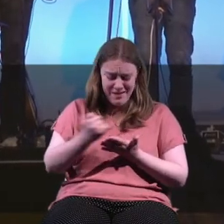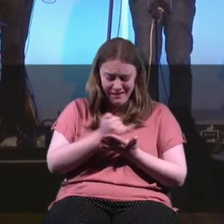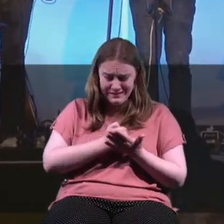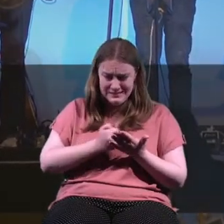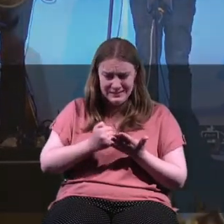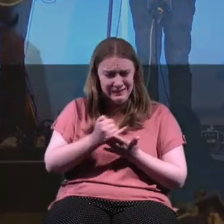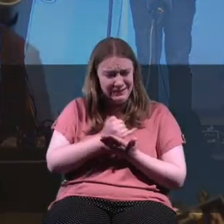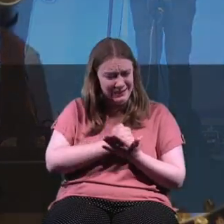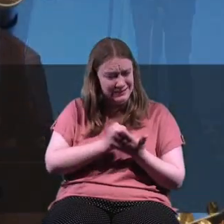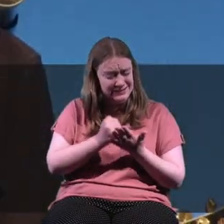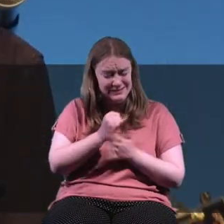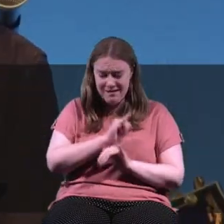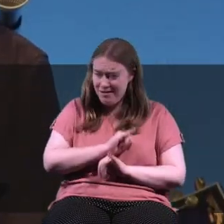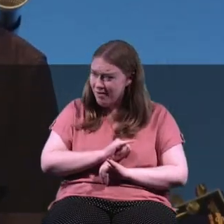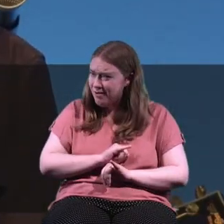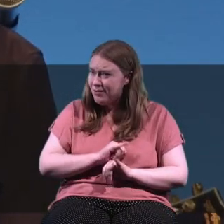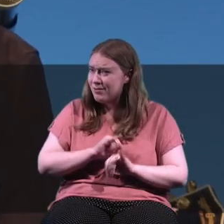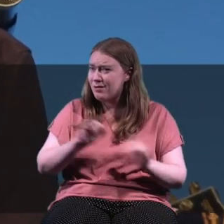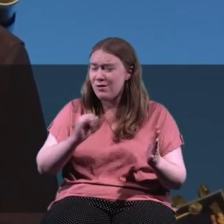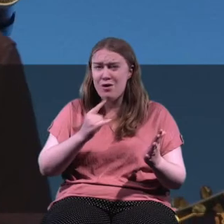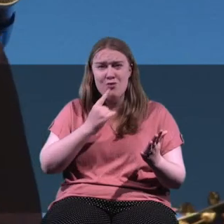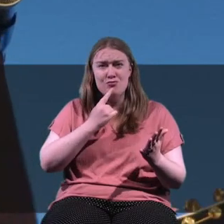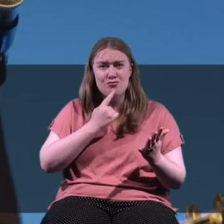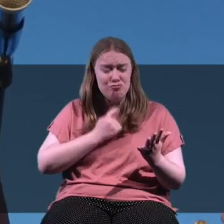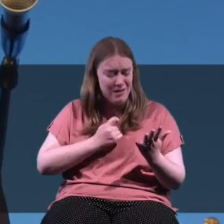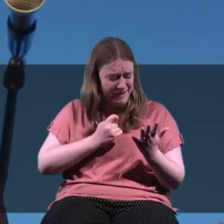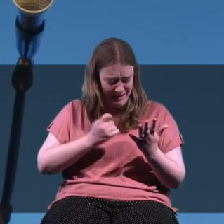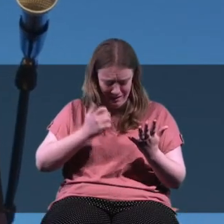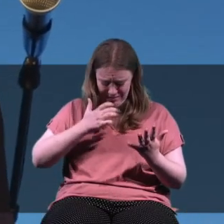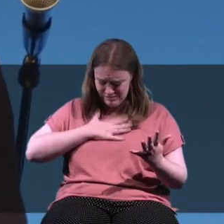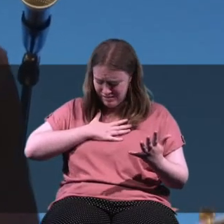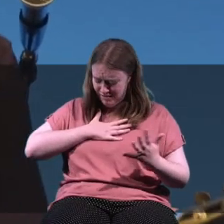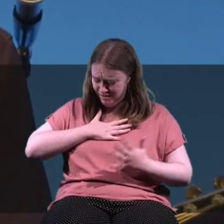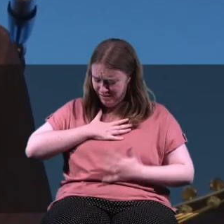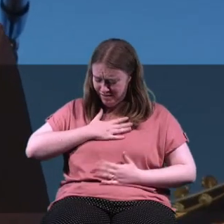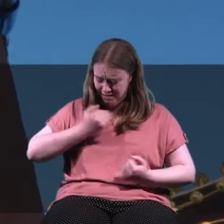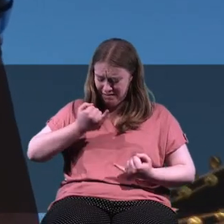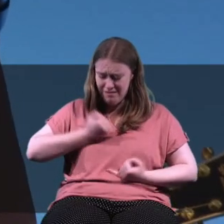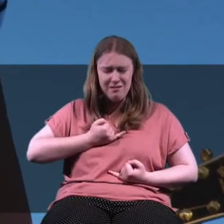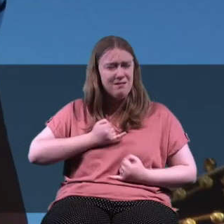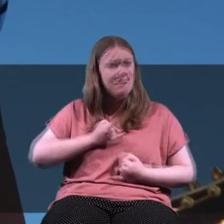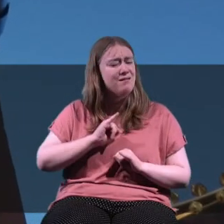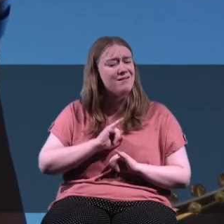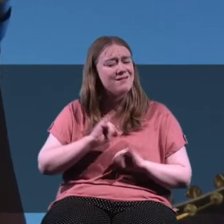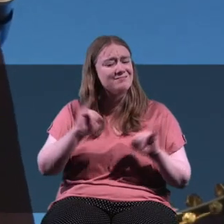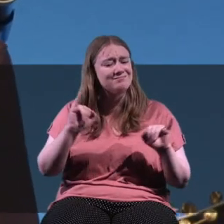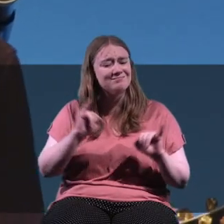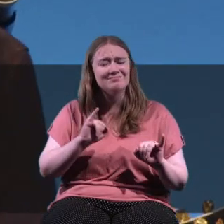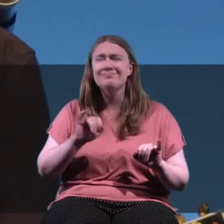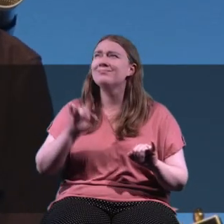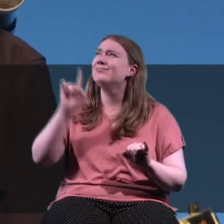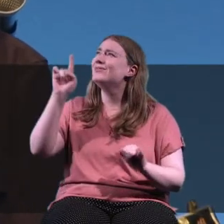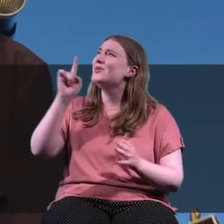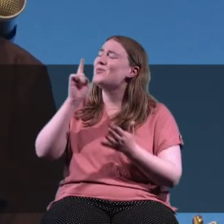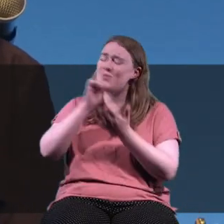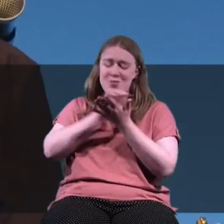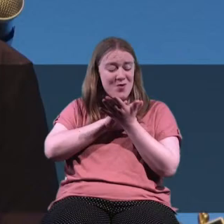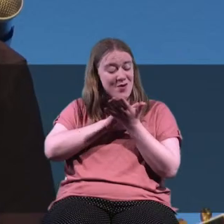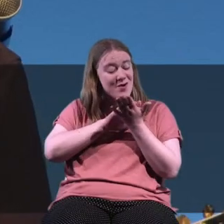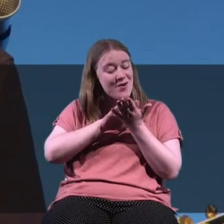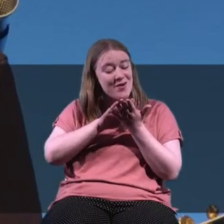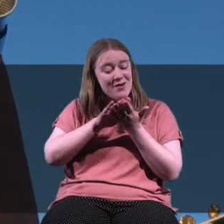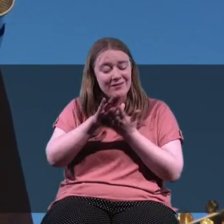Though my sins are red as scarlet, wash